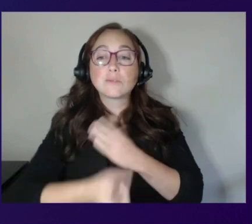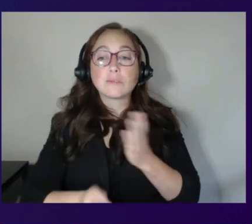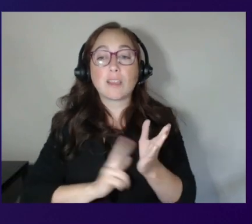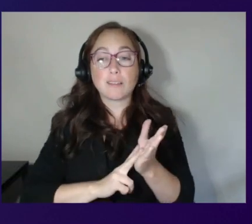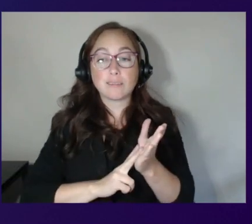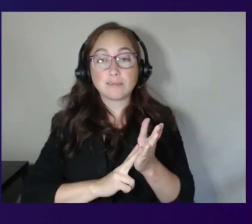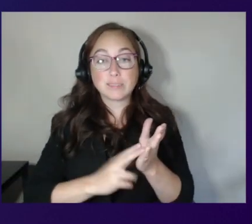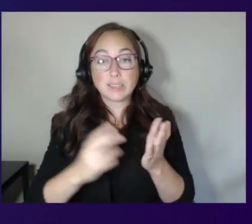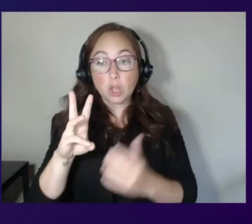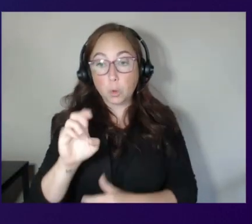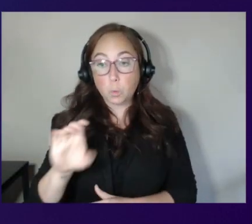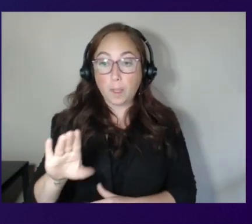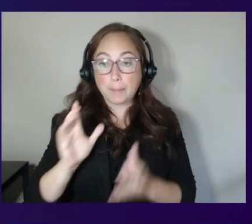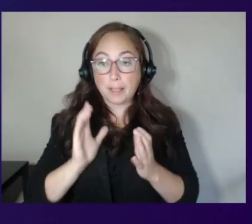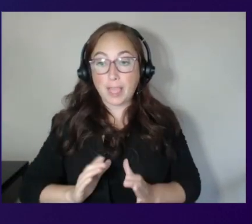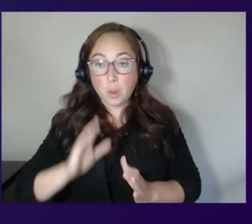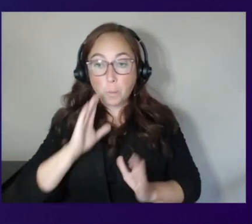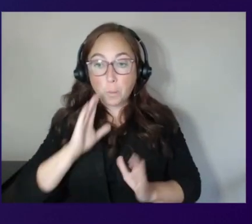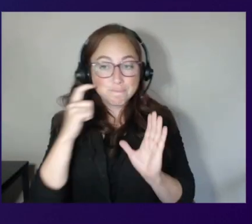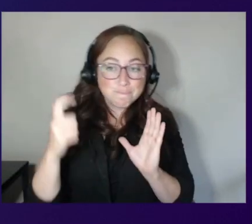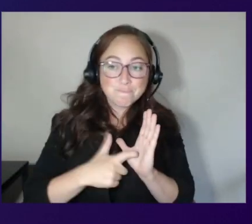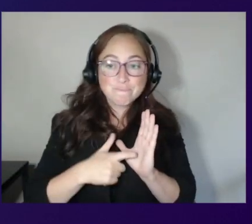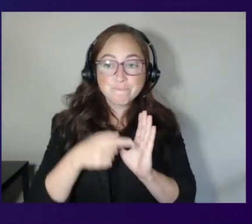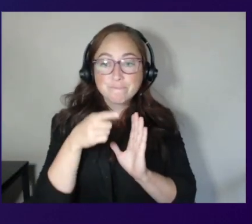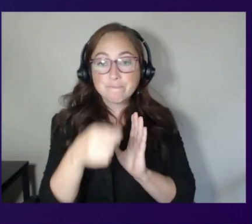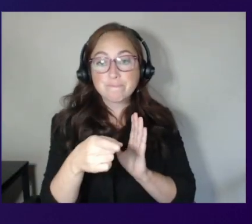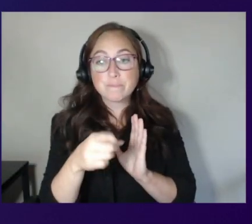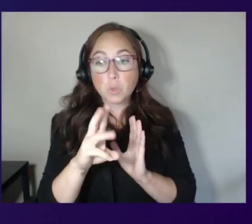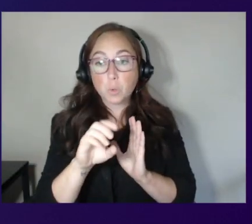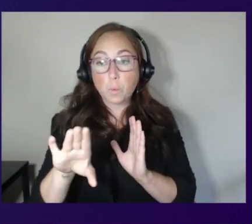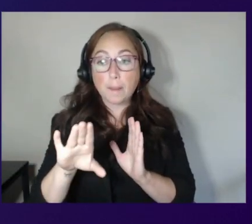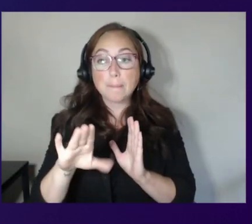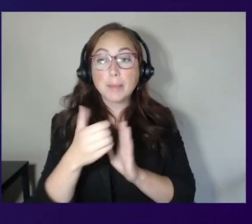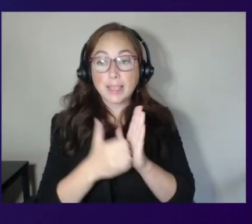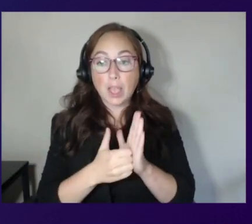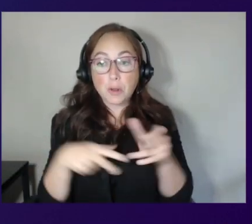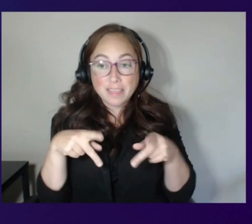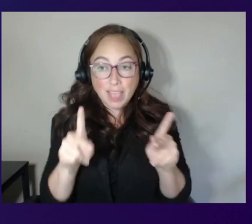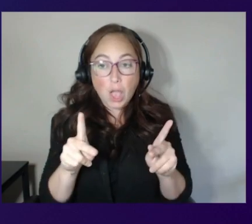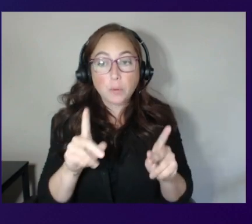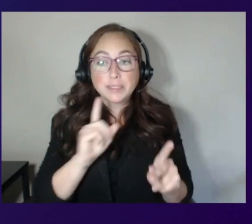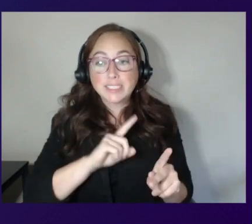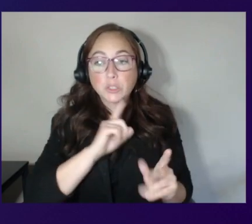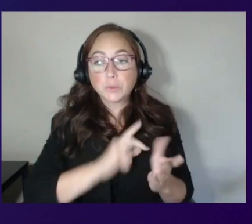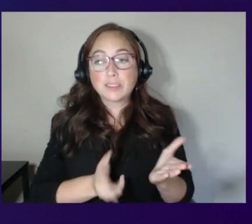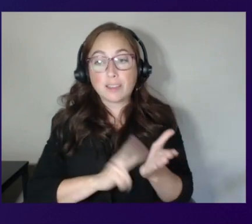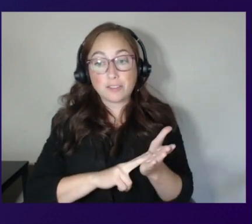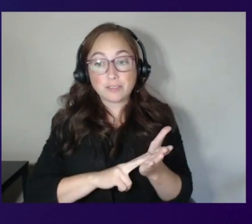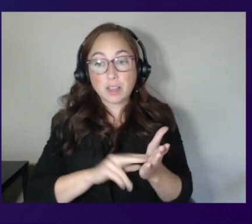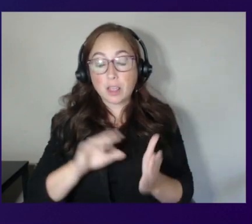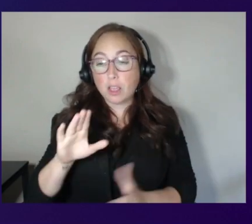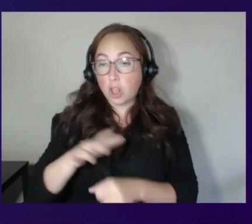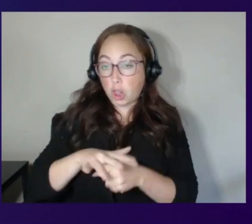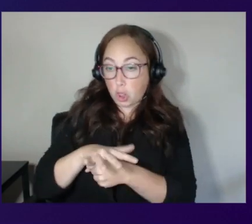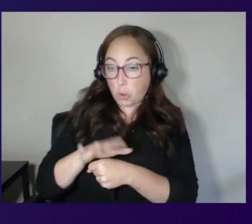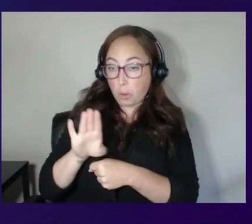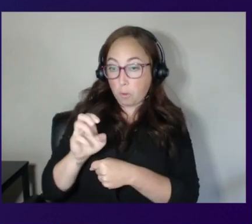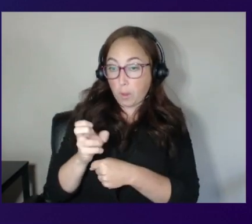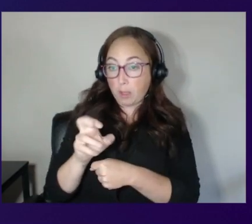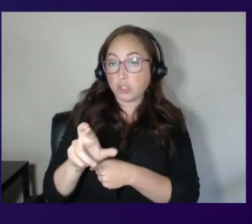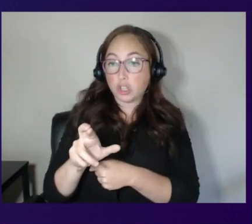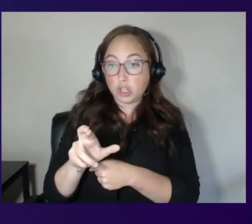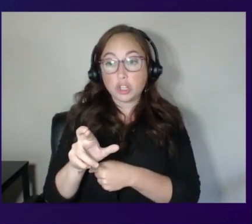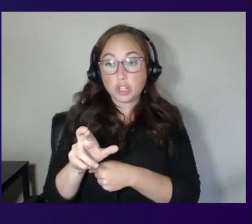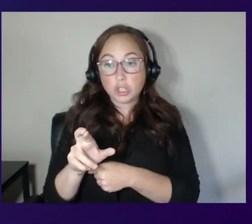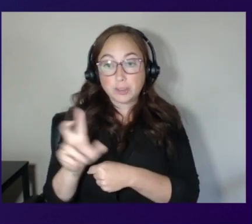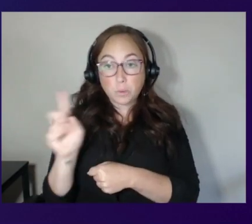client is going to detect this web portal is enabled for single sign-on. Okay. The browser the local browser, the one the user is using to sign in,